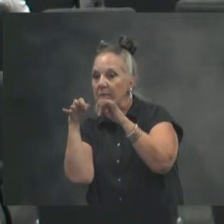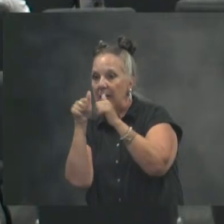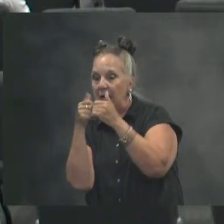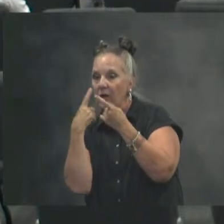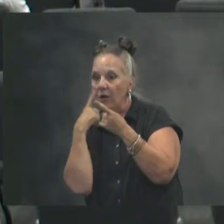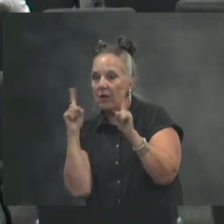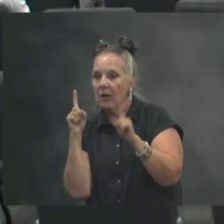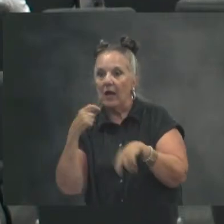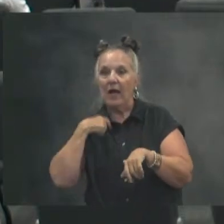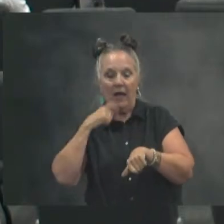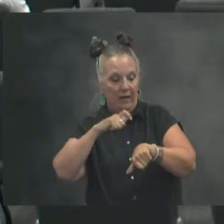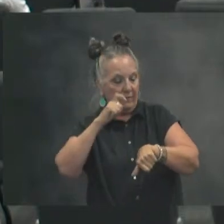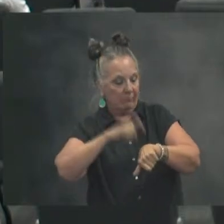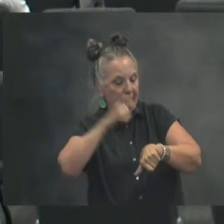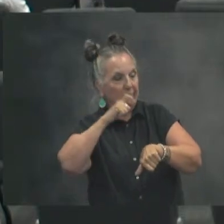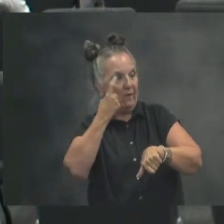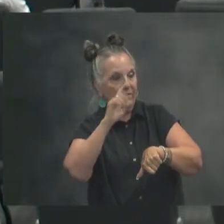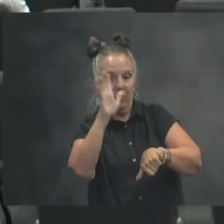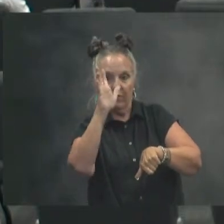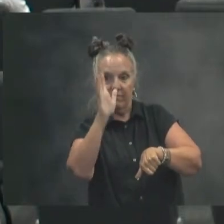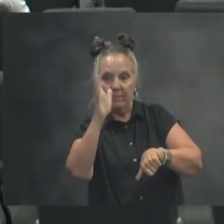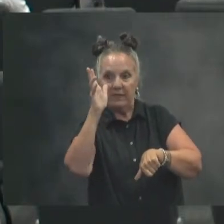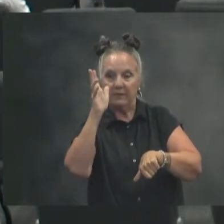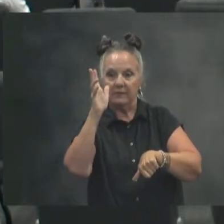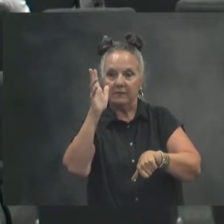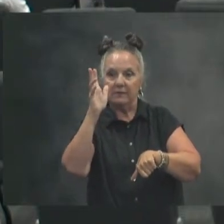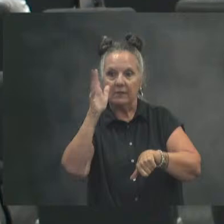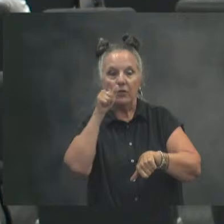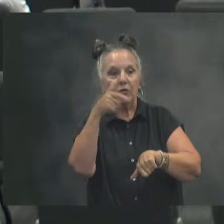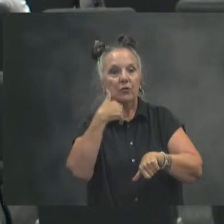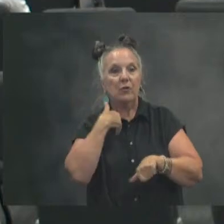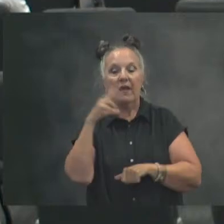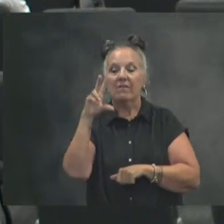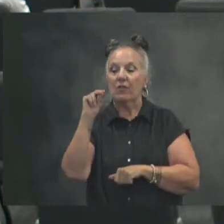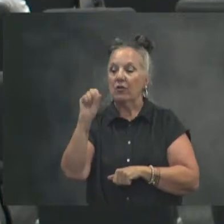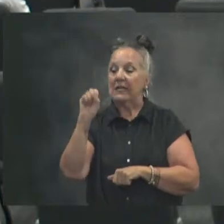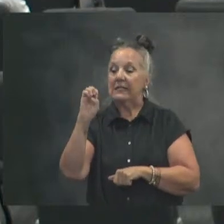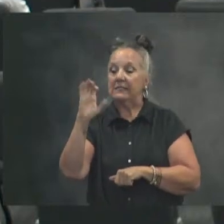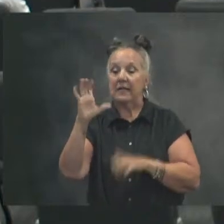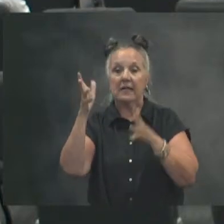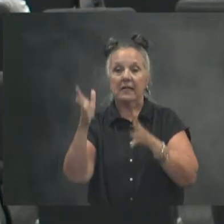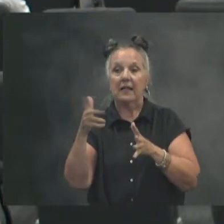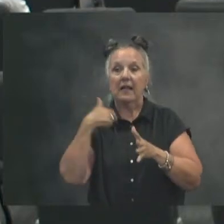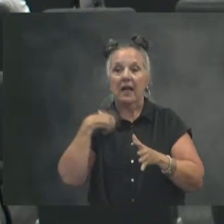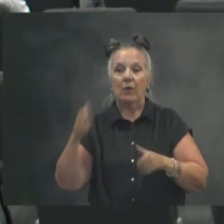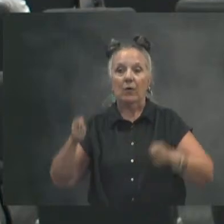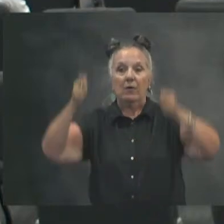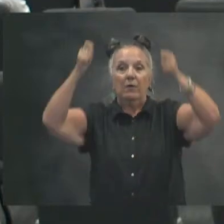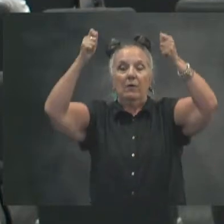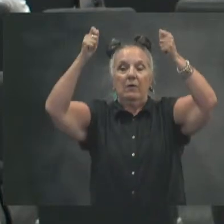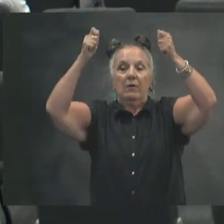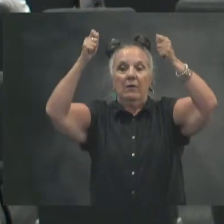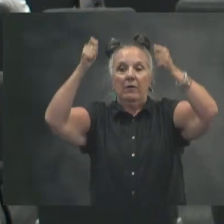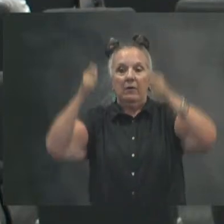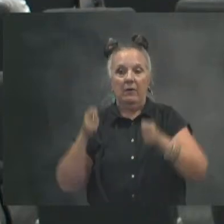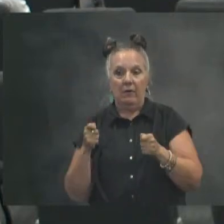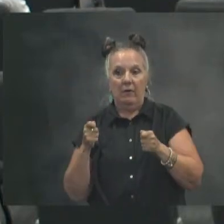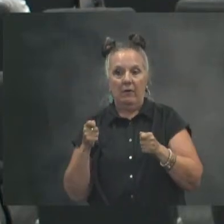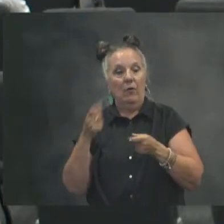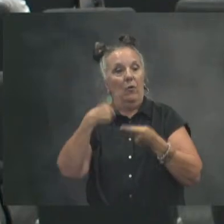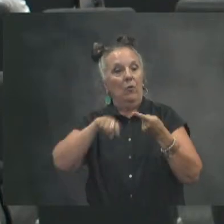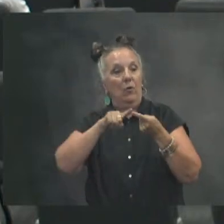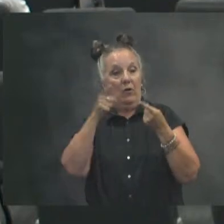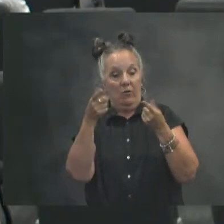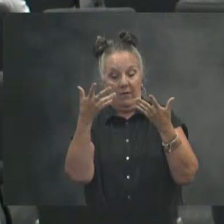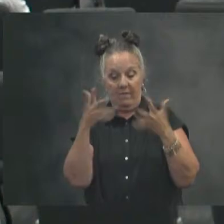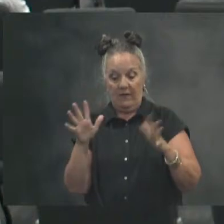So I set my timer for 5 minutes. When you have 30 seconds left, I'll hold this up. When you are